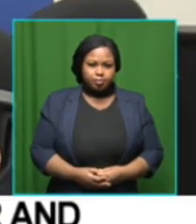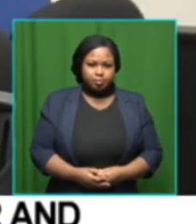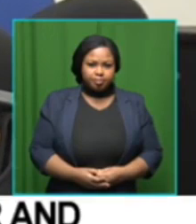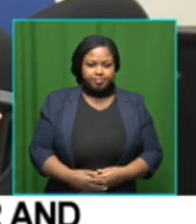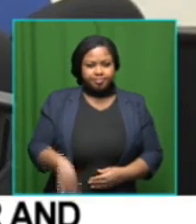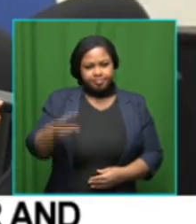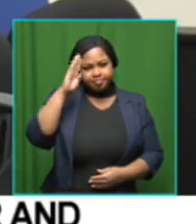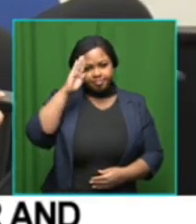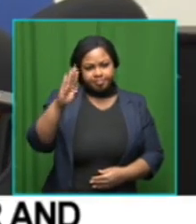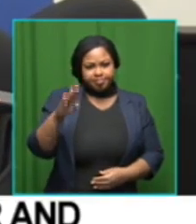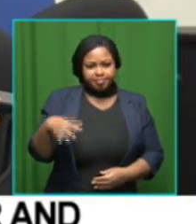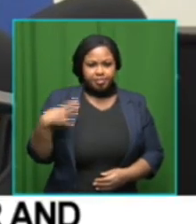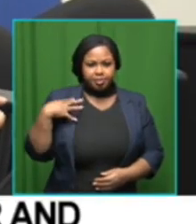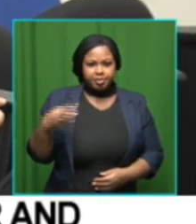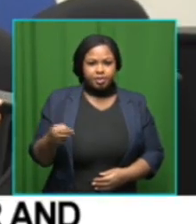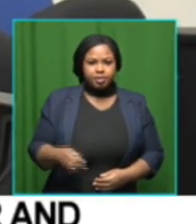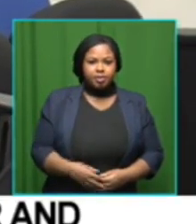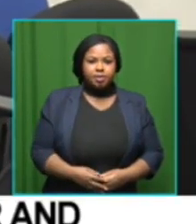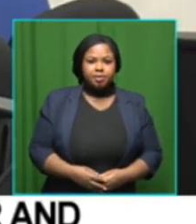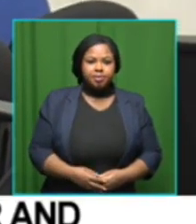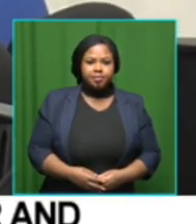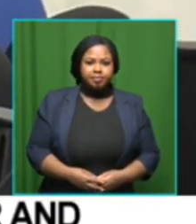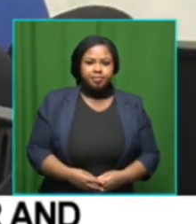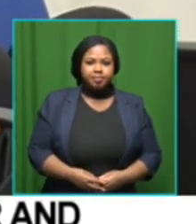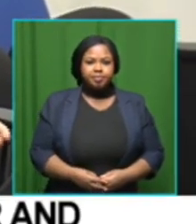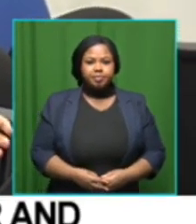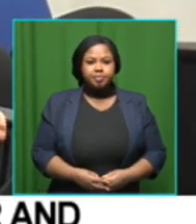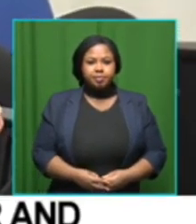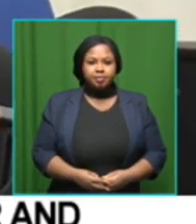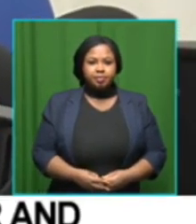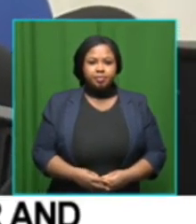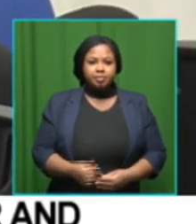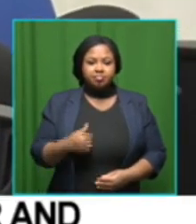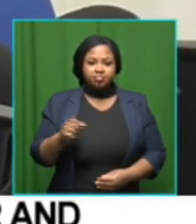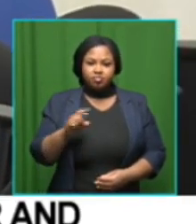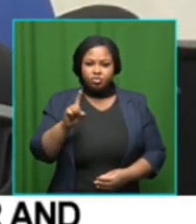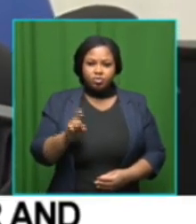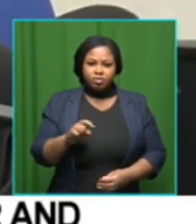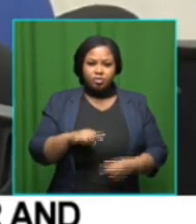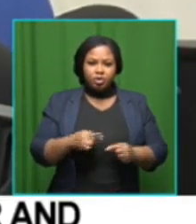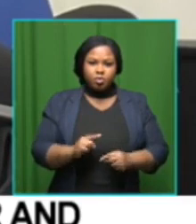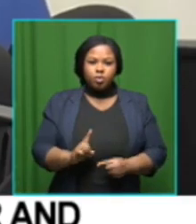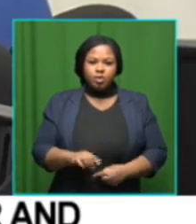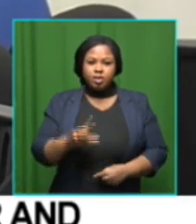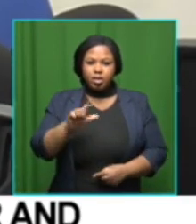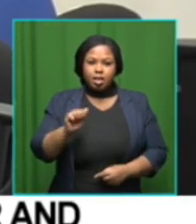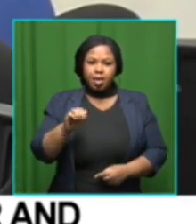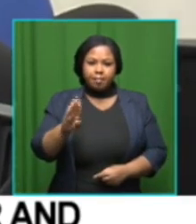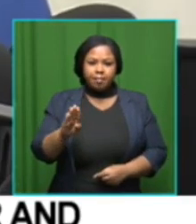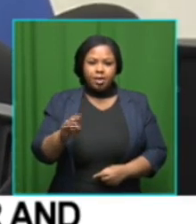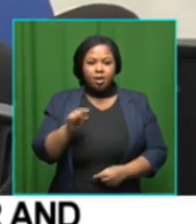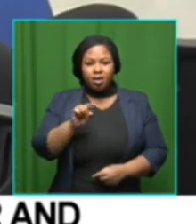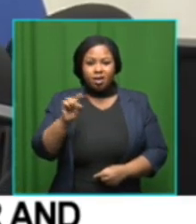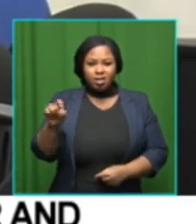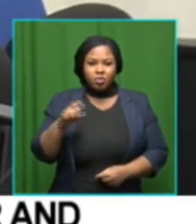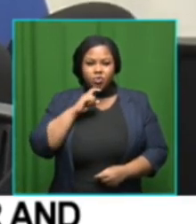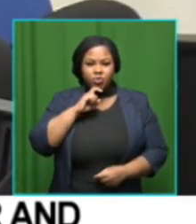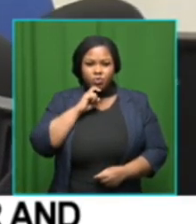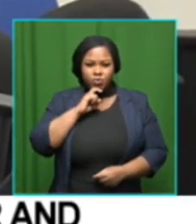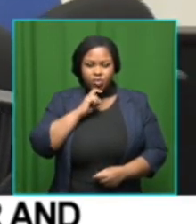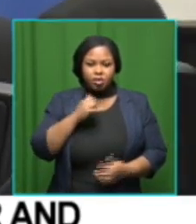Hi, Minister Zweli from the I have a question about the labs that are currently testing